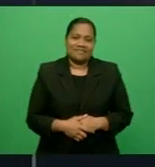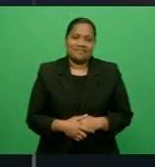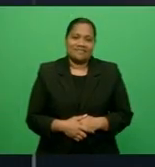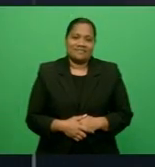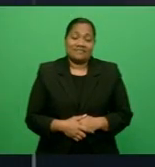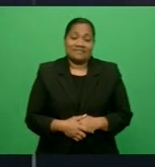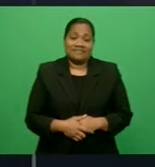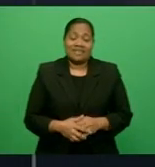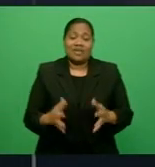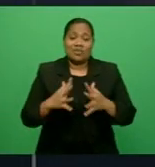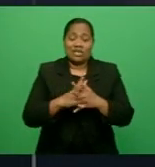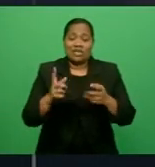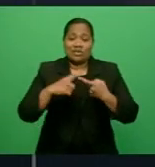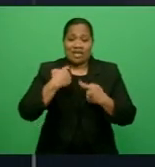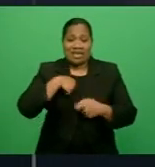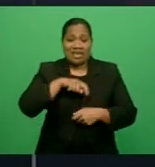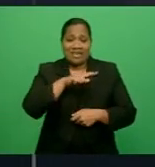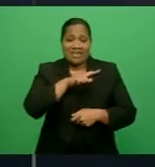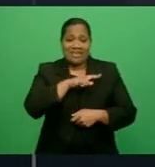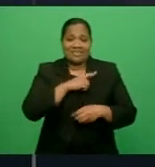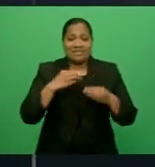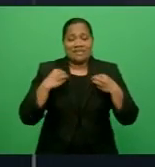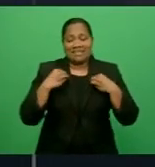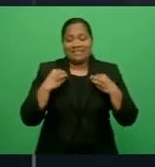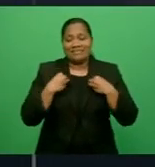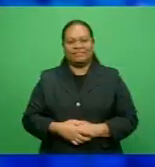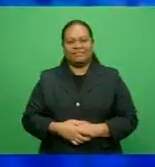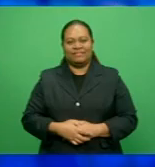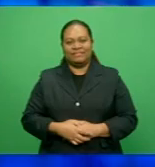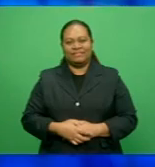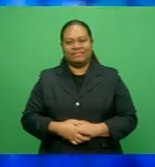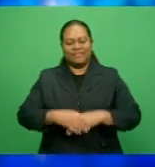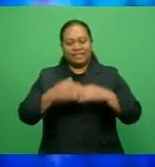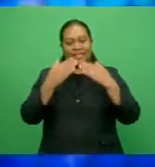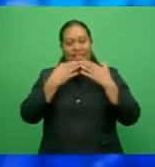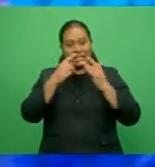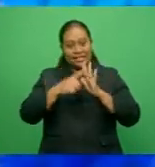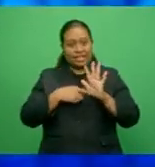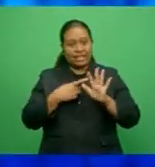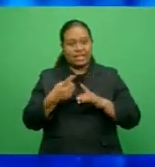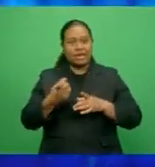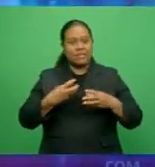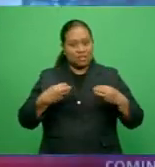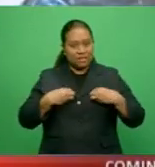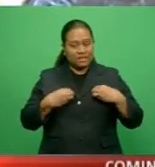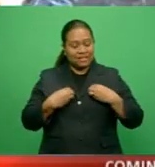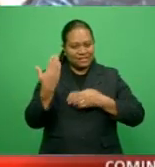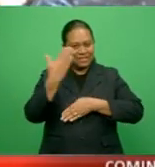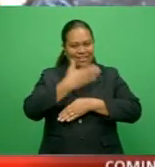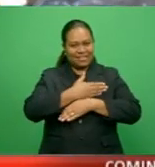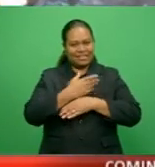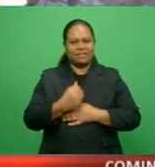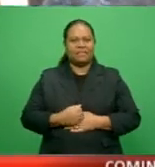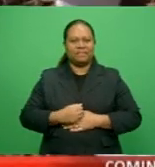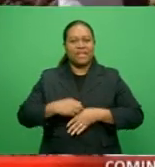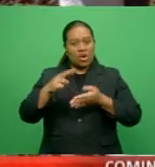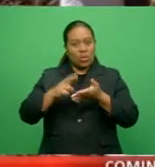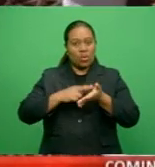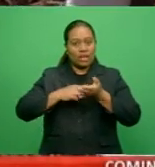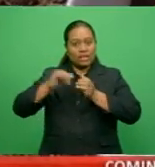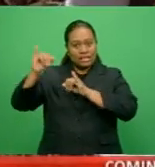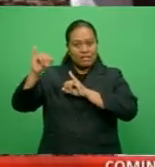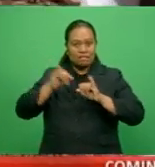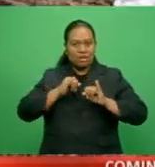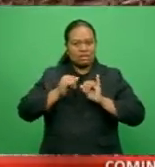And Whitney joins us now with the latest in business. Thanks, Jackie. Coming up in business tonight, rice import